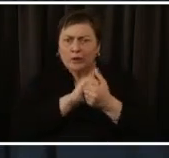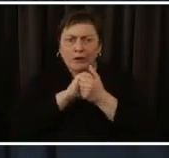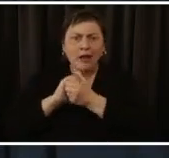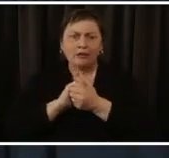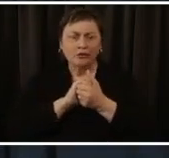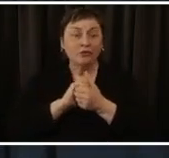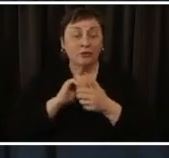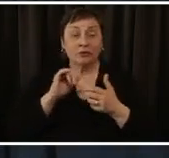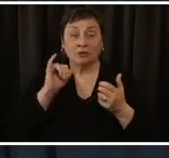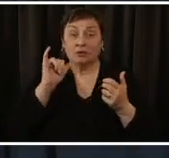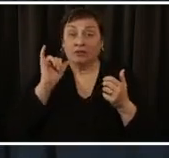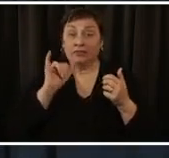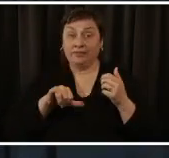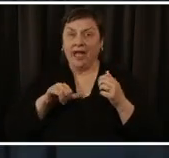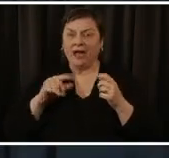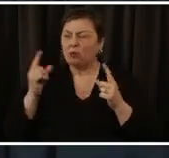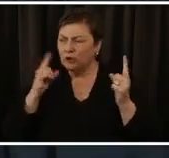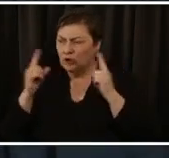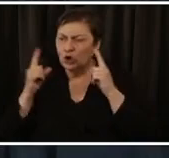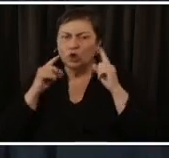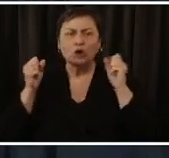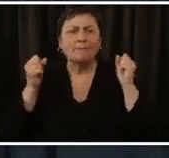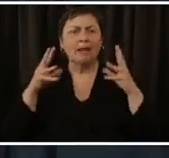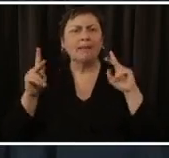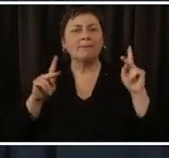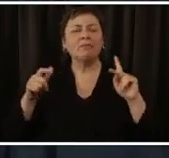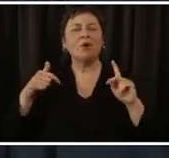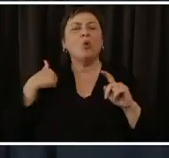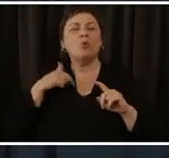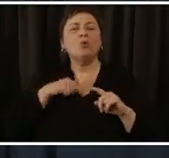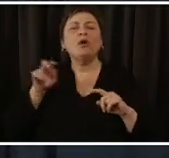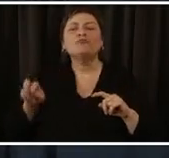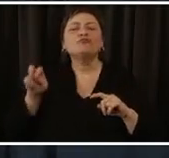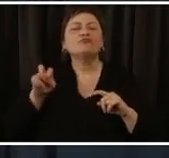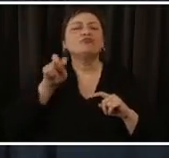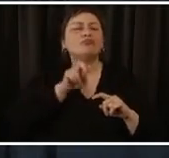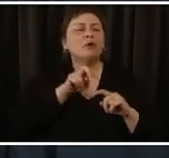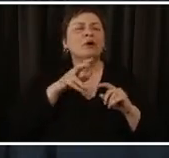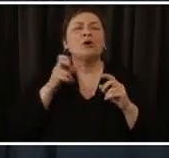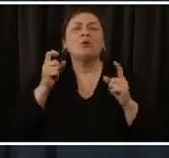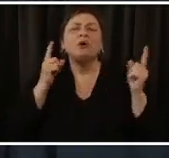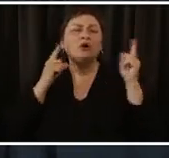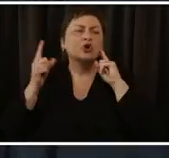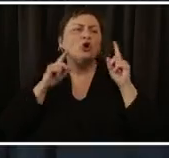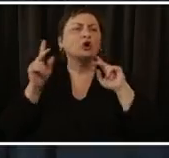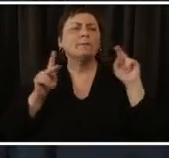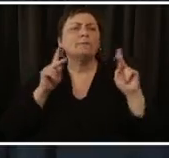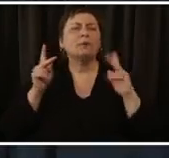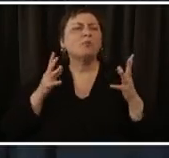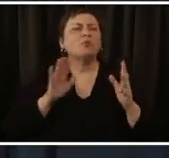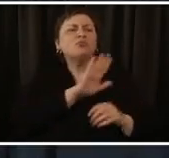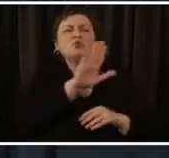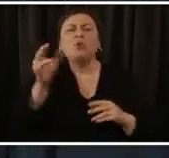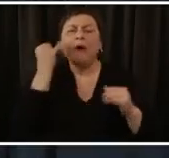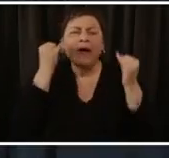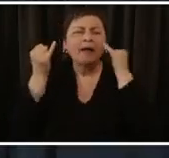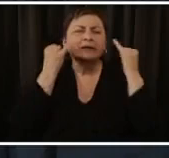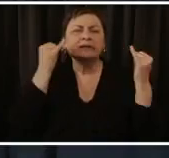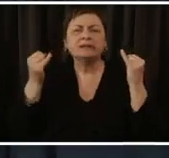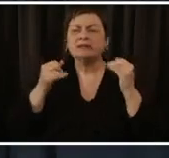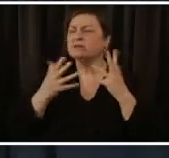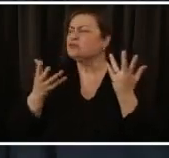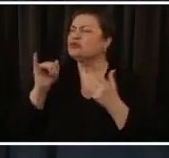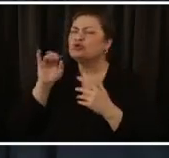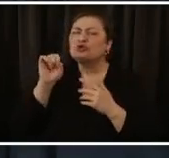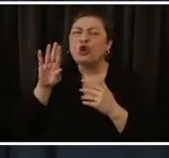on our recovery tour that we did, our virtual tour, where we heard from folks about what we should do to recover